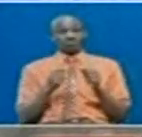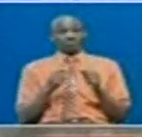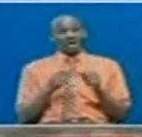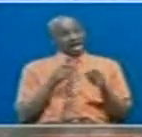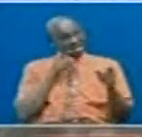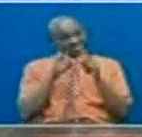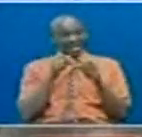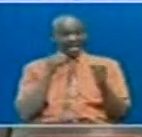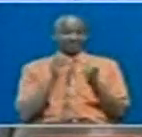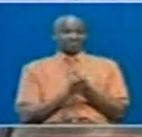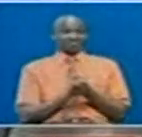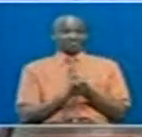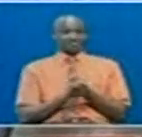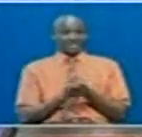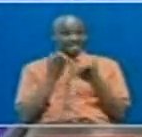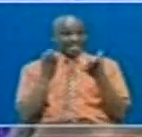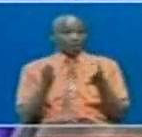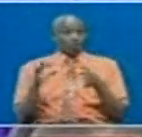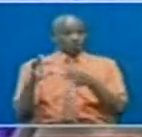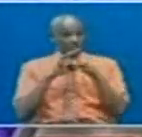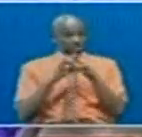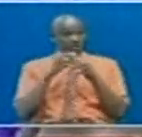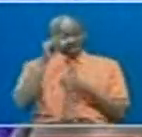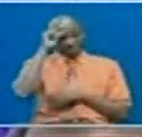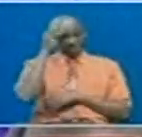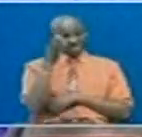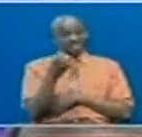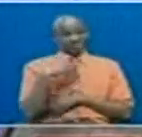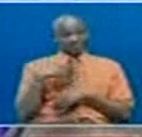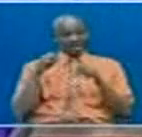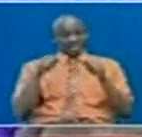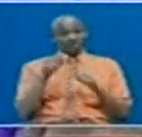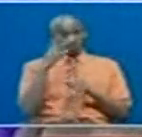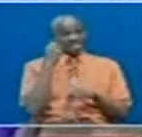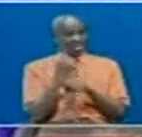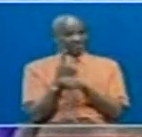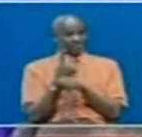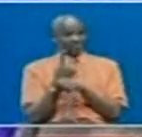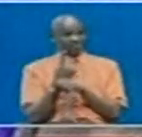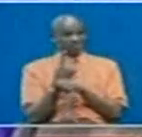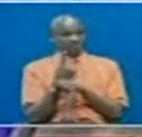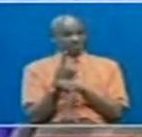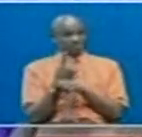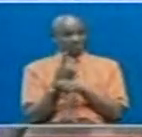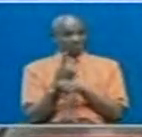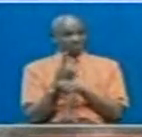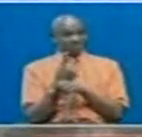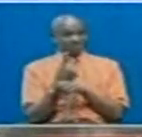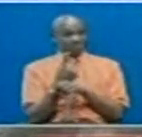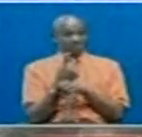attack us. Now, the coalition government that agreed to our 2011 incursion was